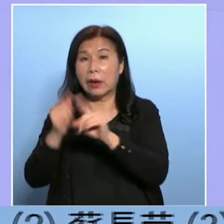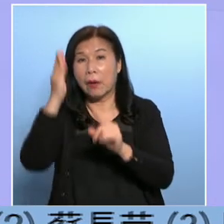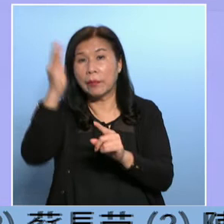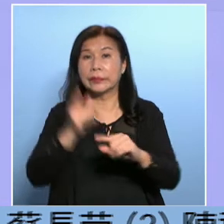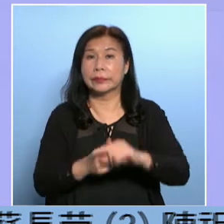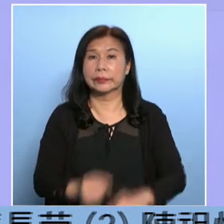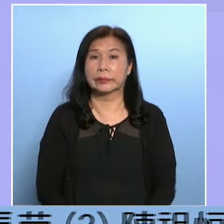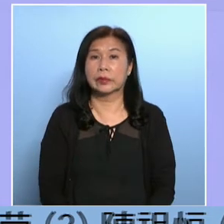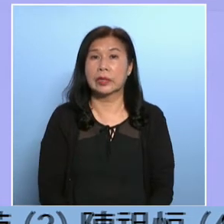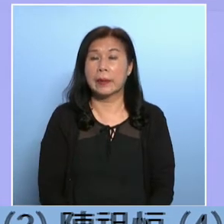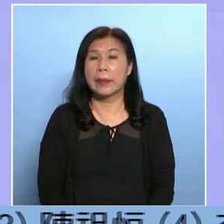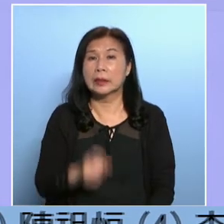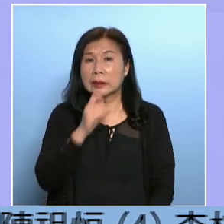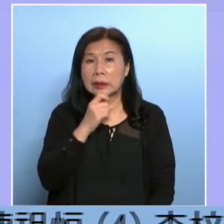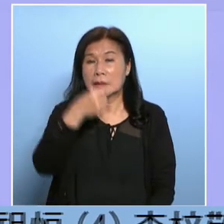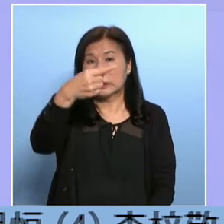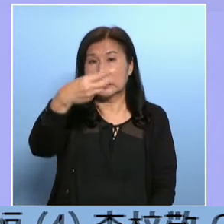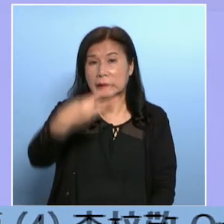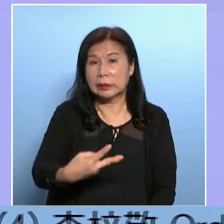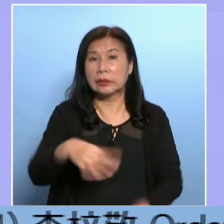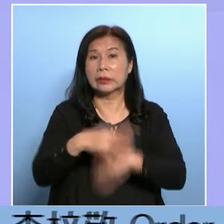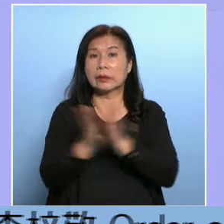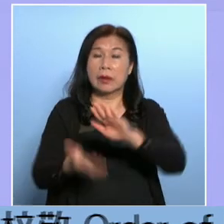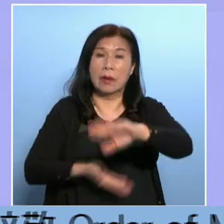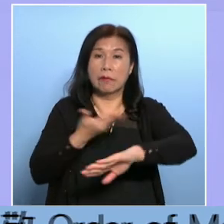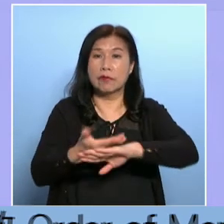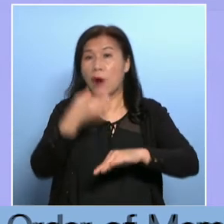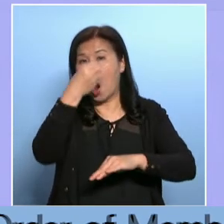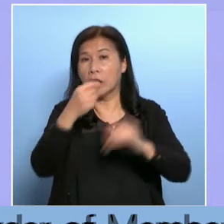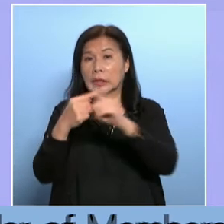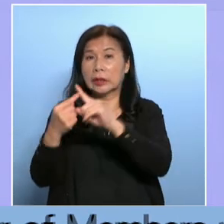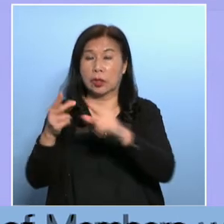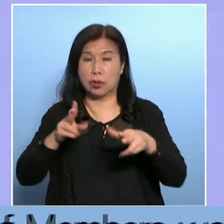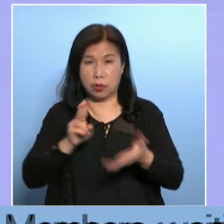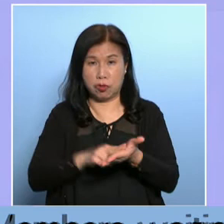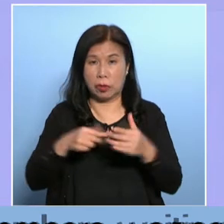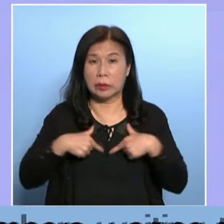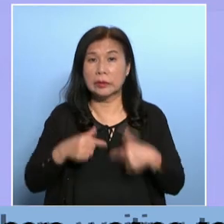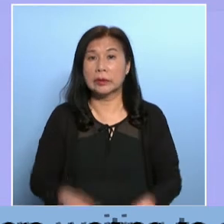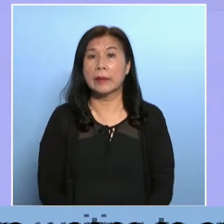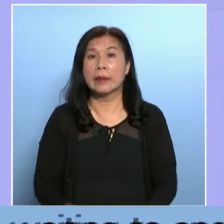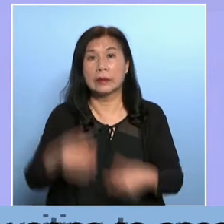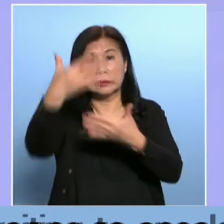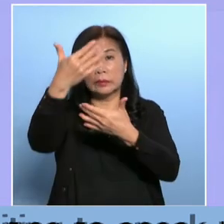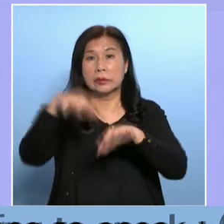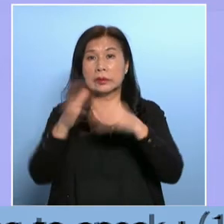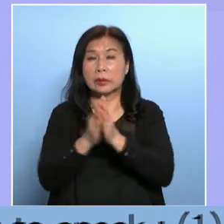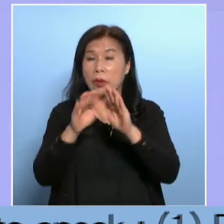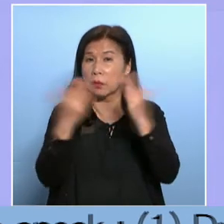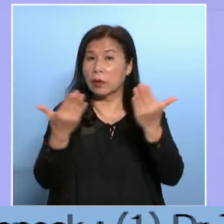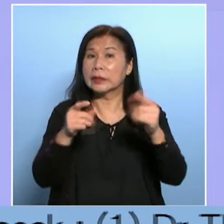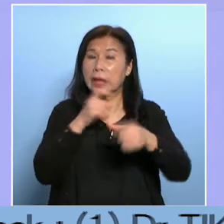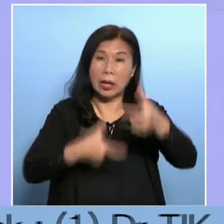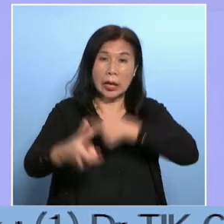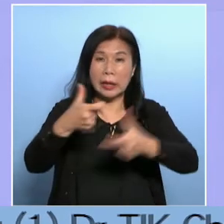hope. As we need to take the three-step approach to restore public confidence. First, when can